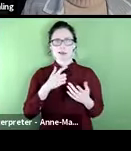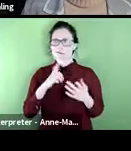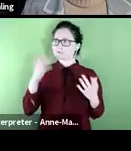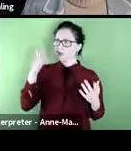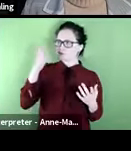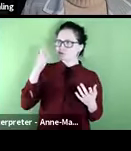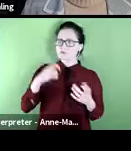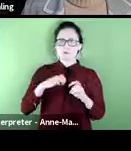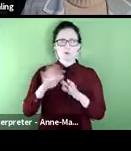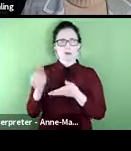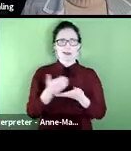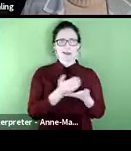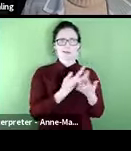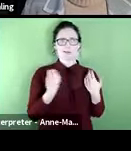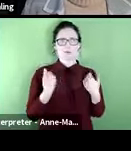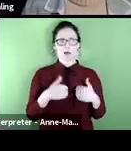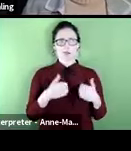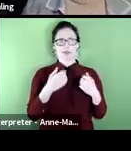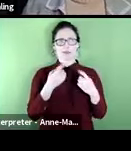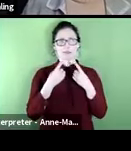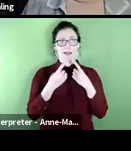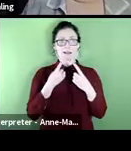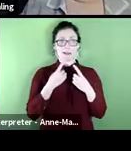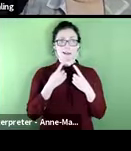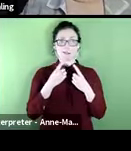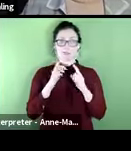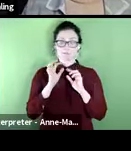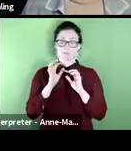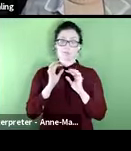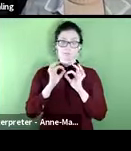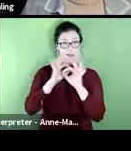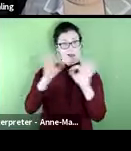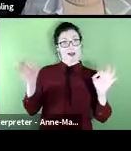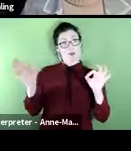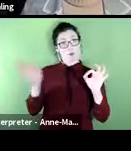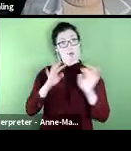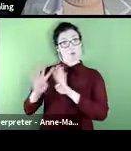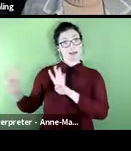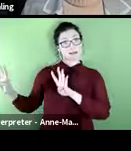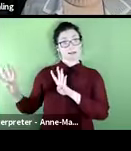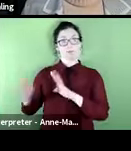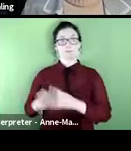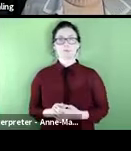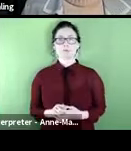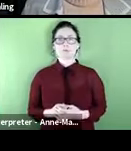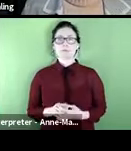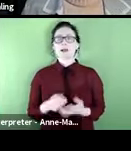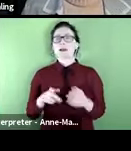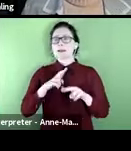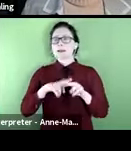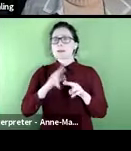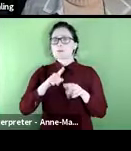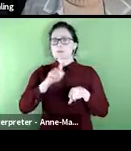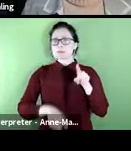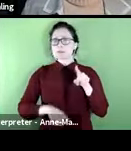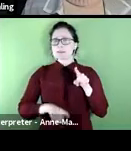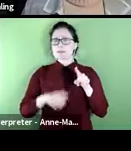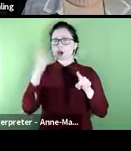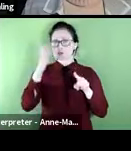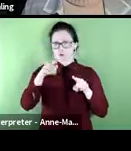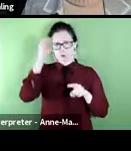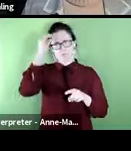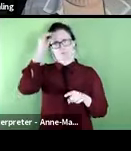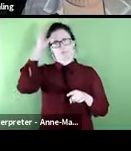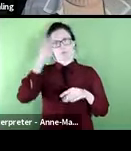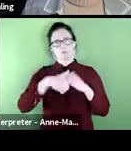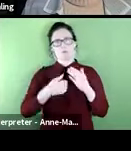the panelists. And whether in the case of specific countries you're familiar with, whether wealth